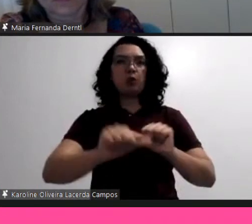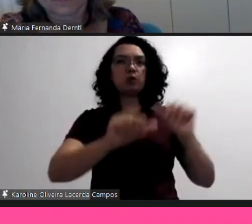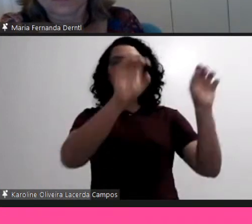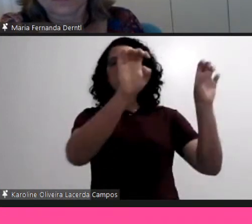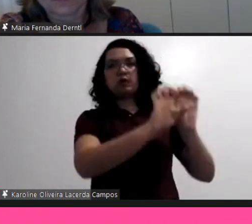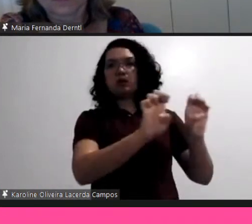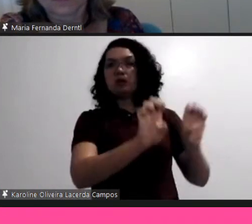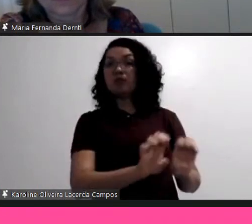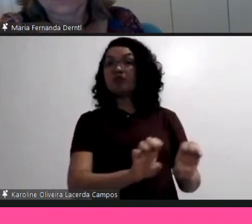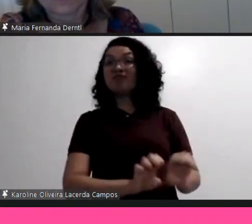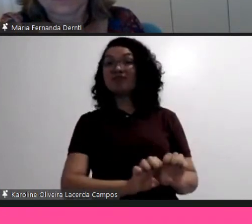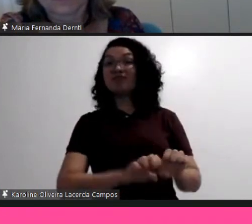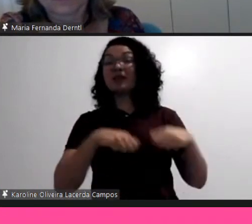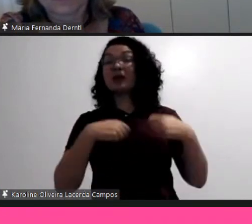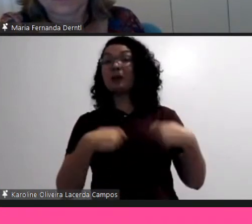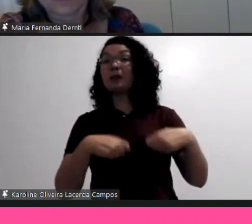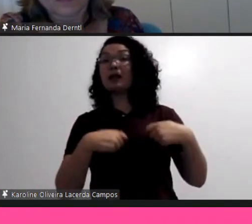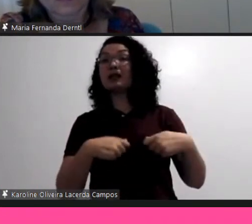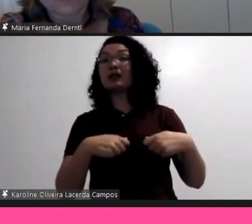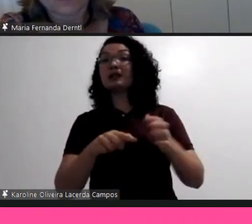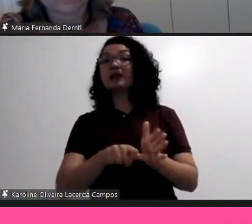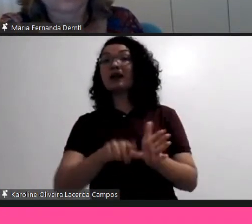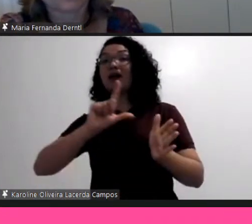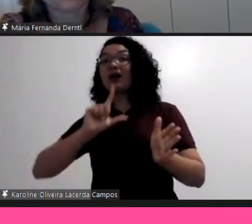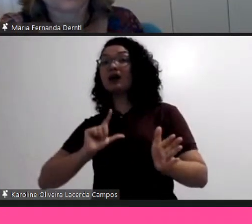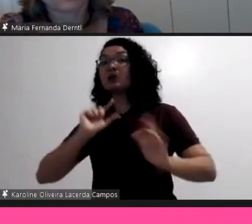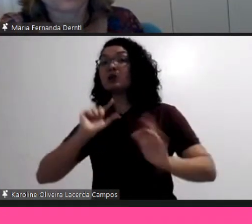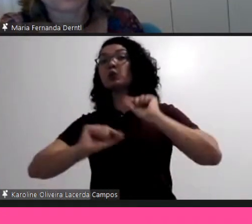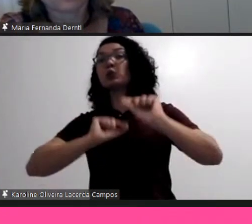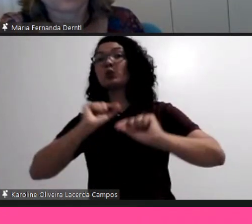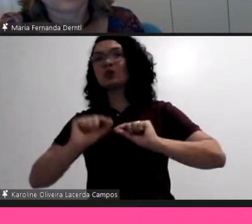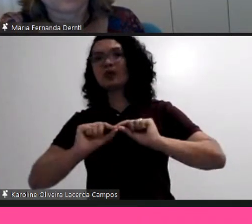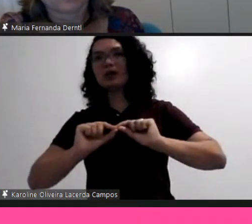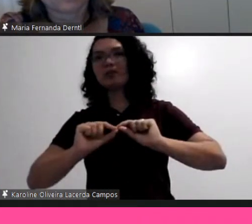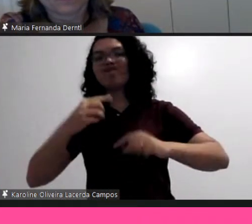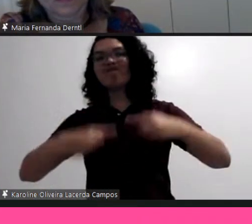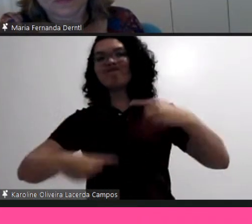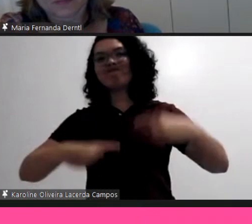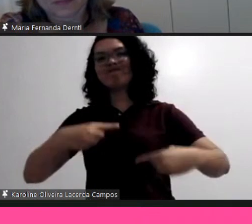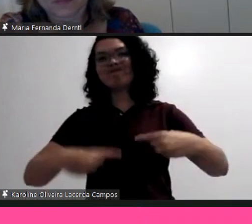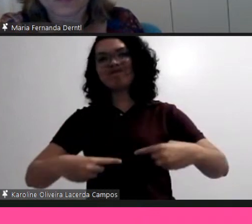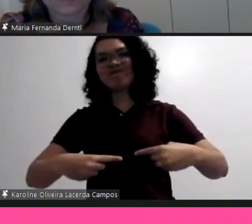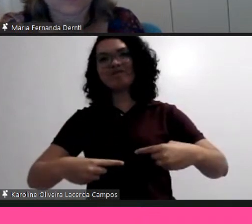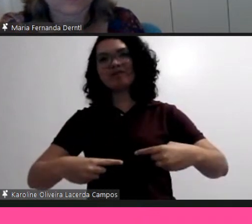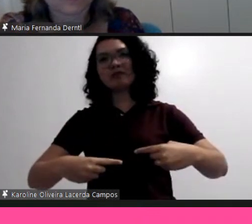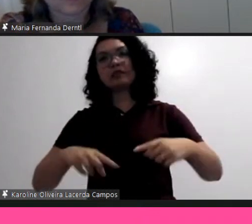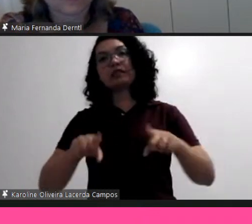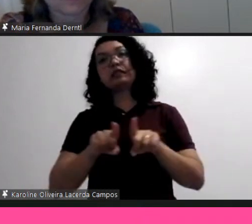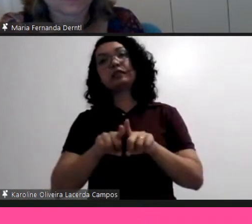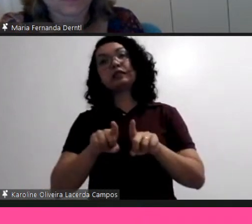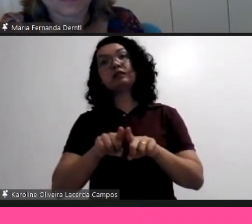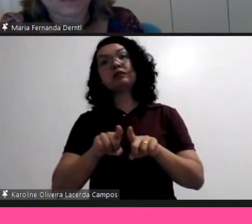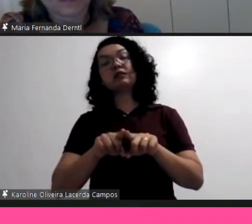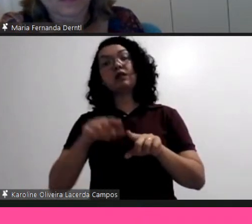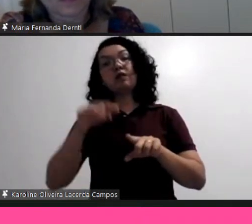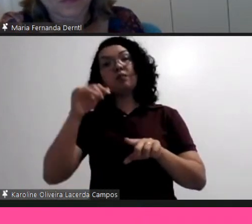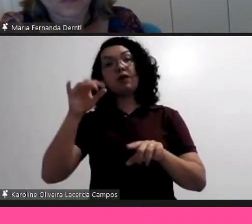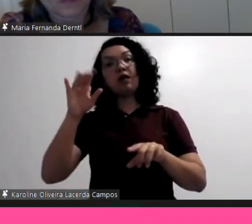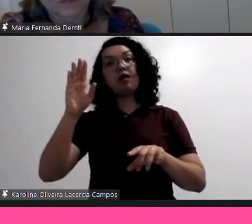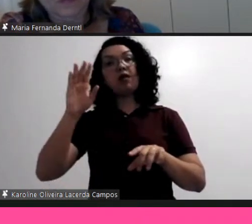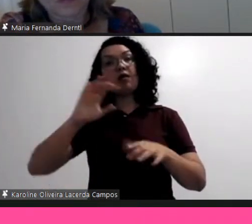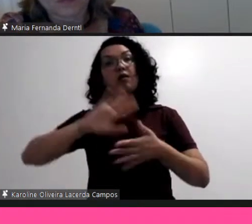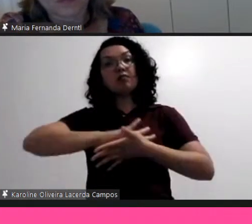and the corruption. And right now, unfortunately, that lies, except for advocacy, that lies a little